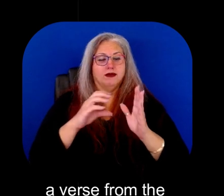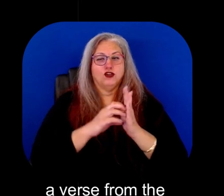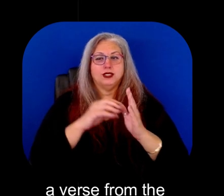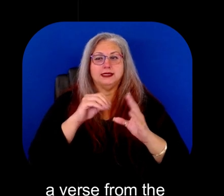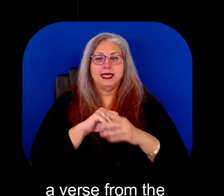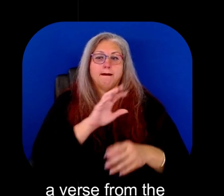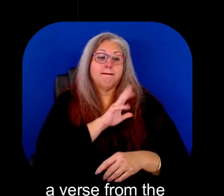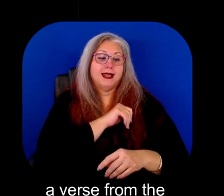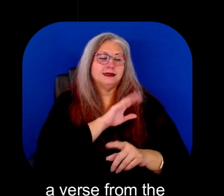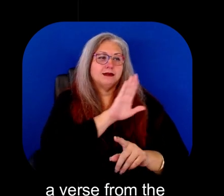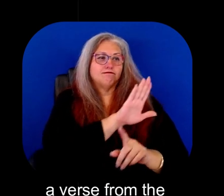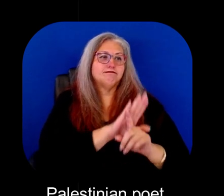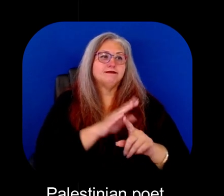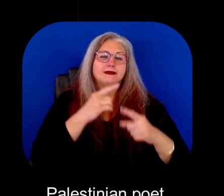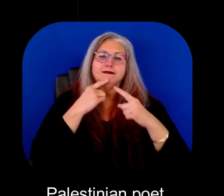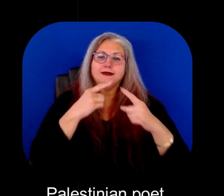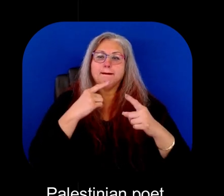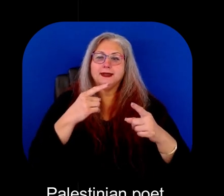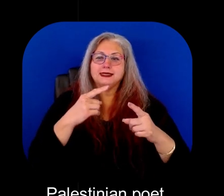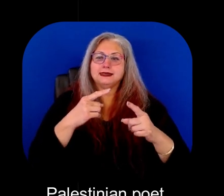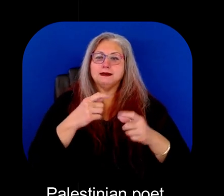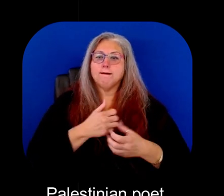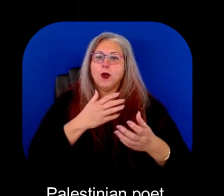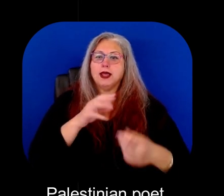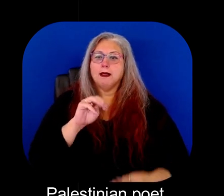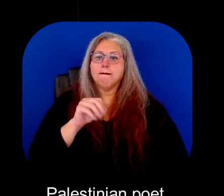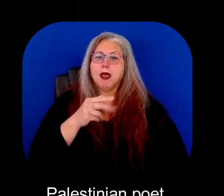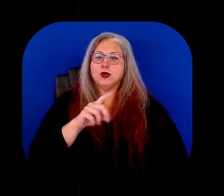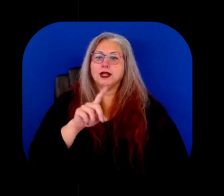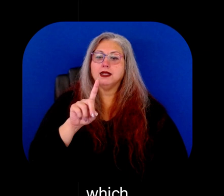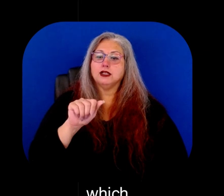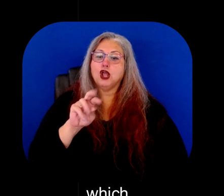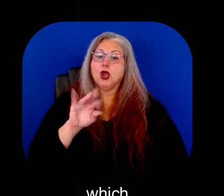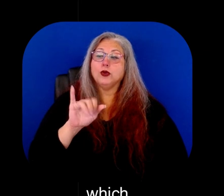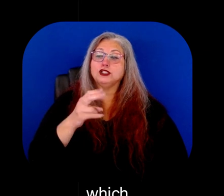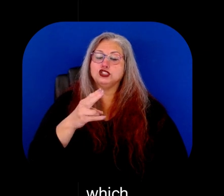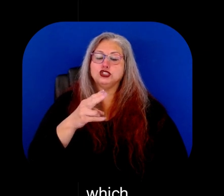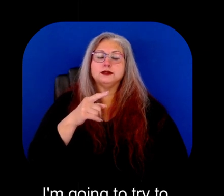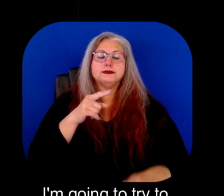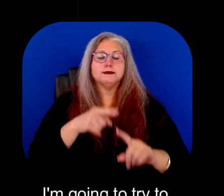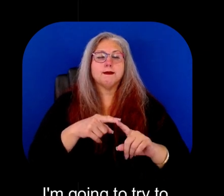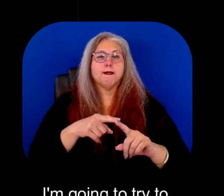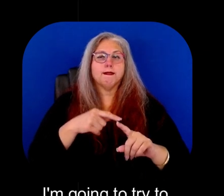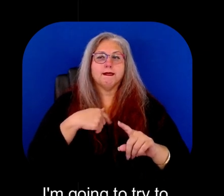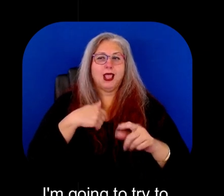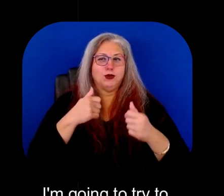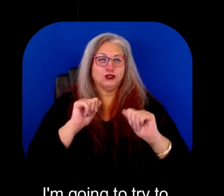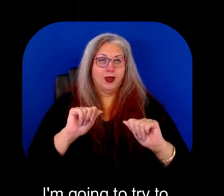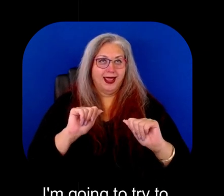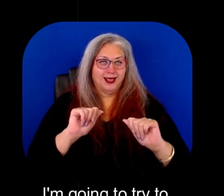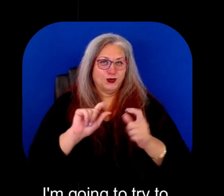the famous Palestinian poet Mahmoud Darwish, which I'm going to try